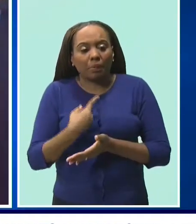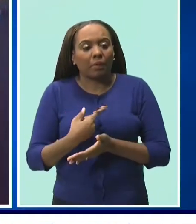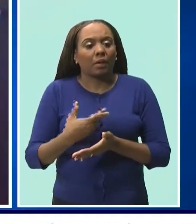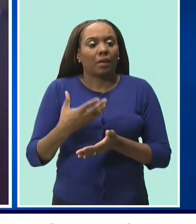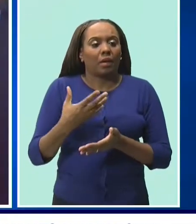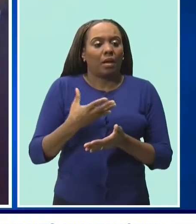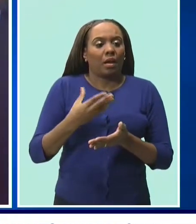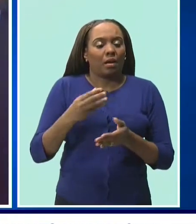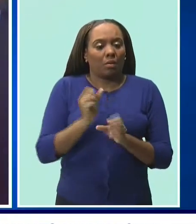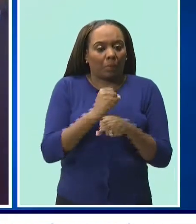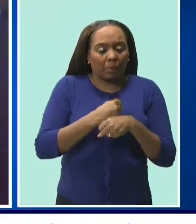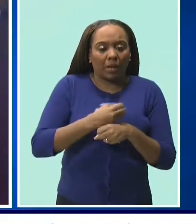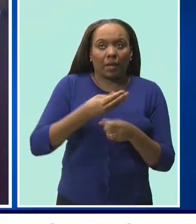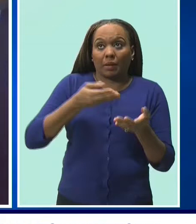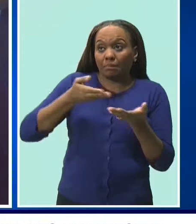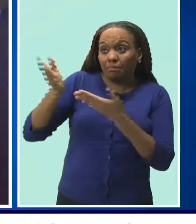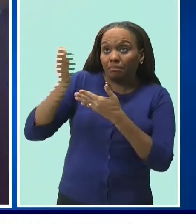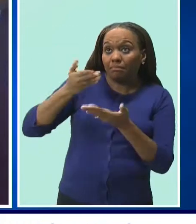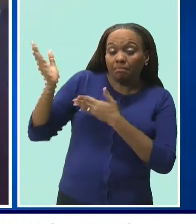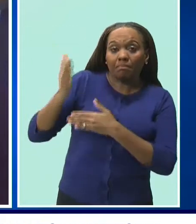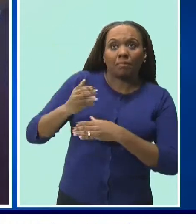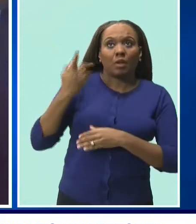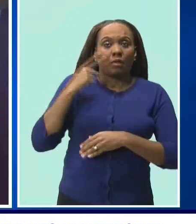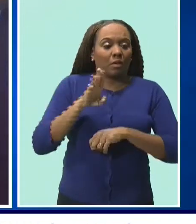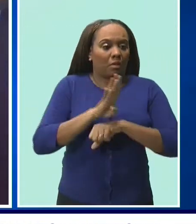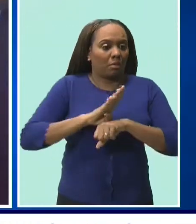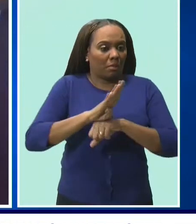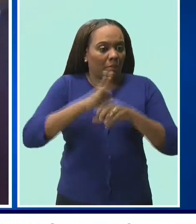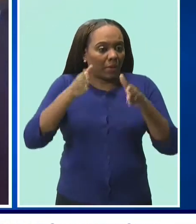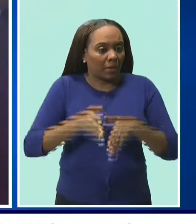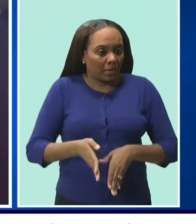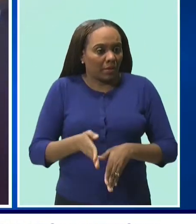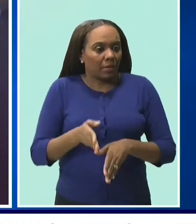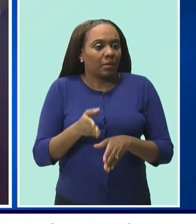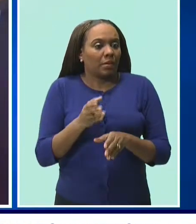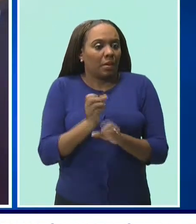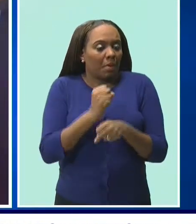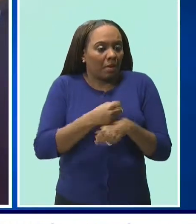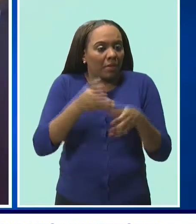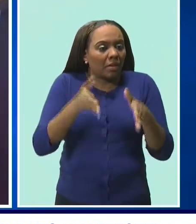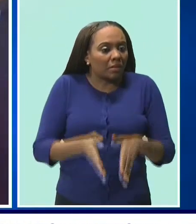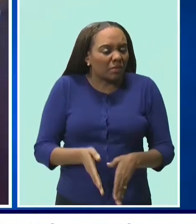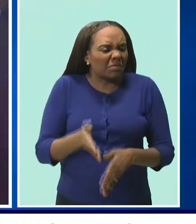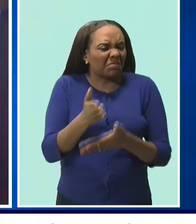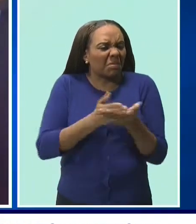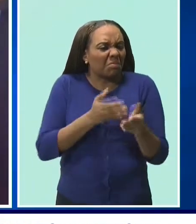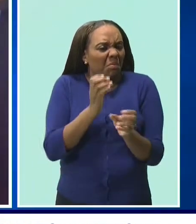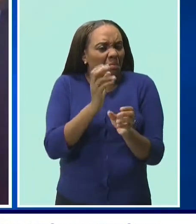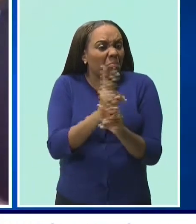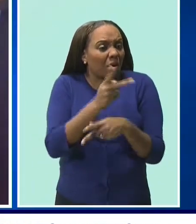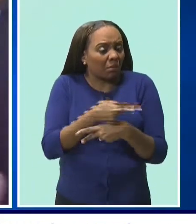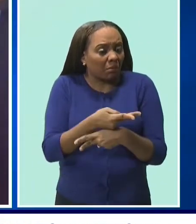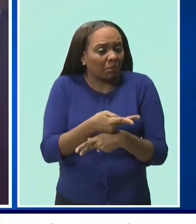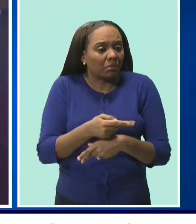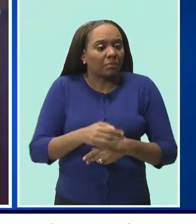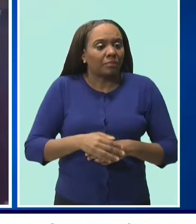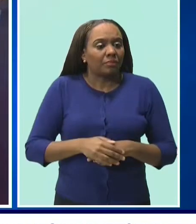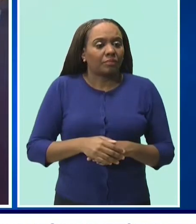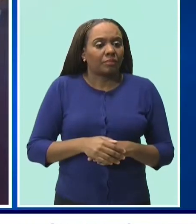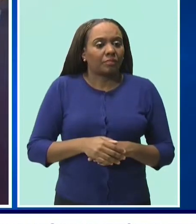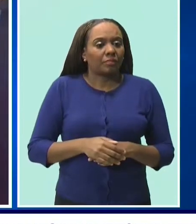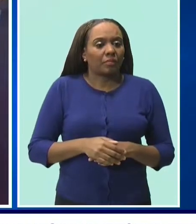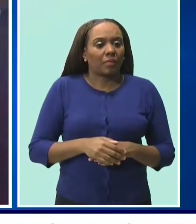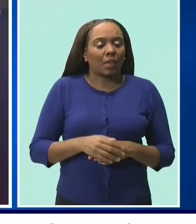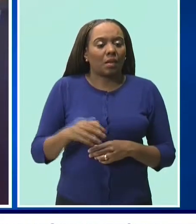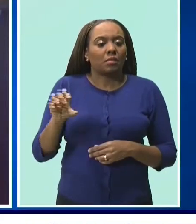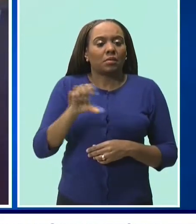of pharmaceuticals for the Barbadian manufacturers and exporters of some of those products, because other nearby supply chains